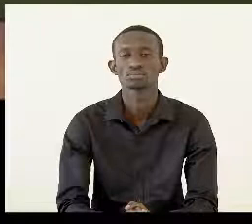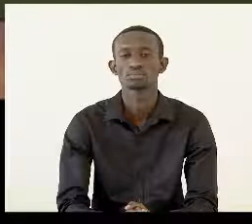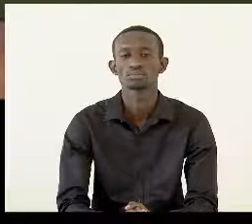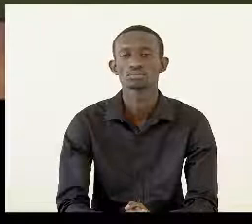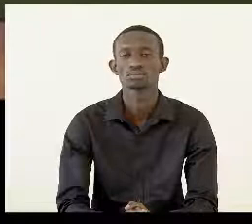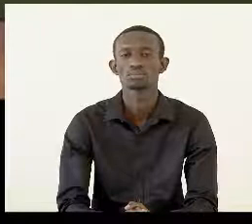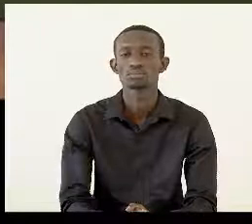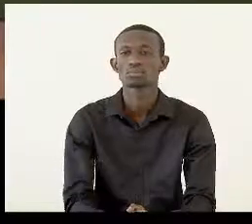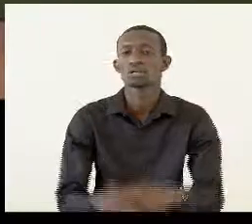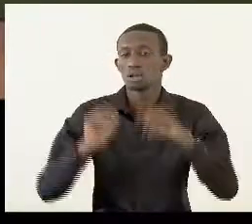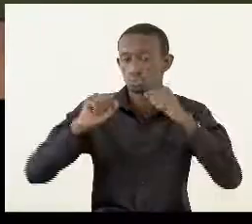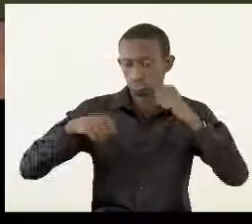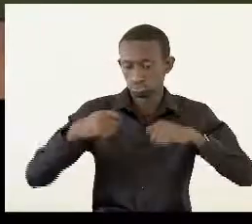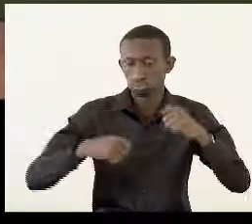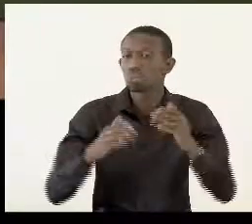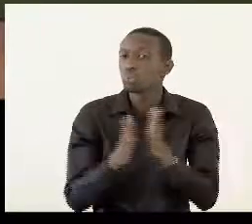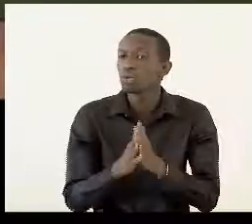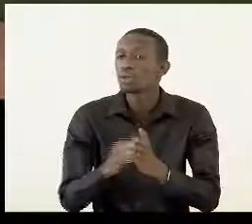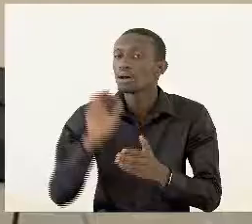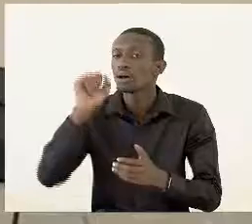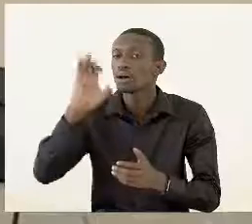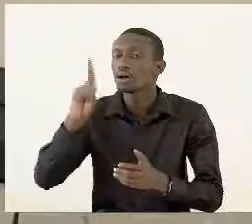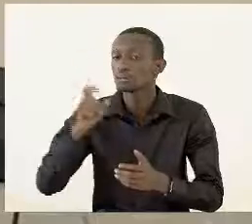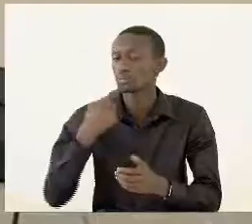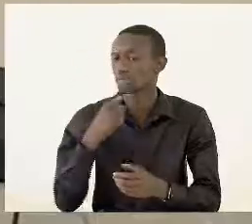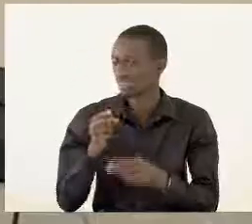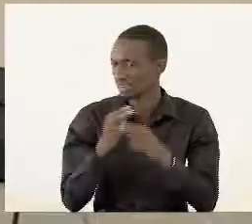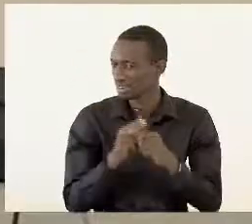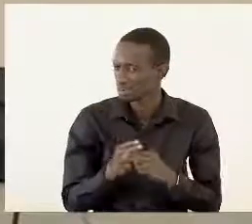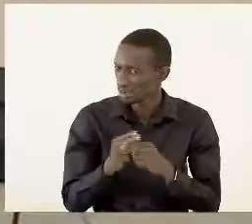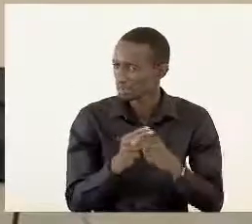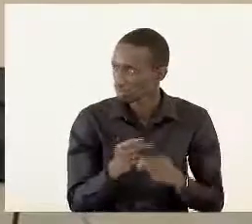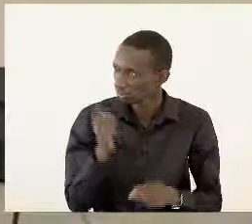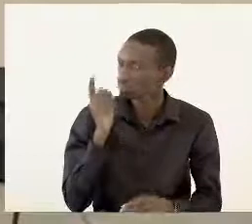They can also react with acids, but you have to be very careful with this.